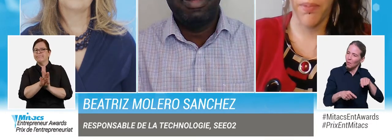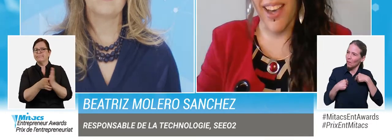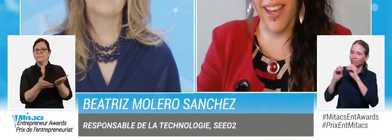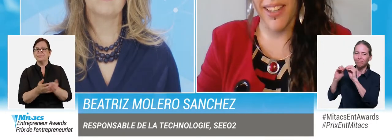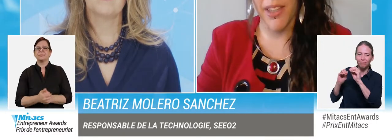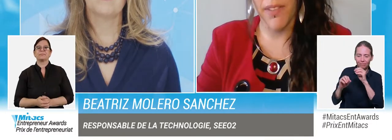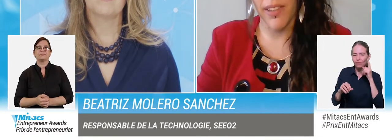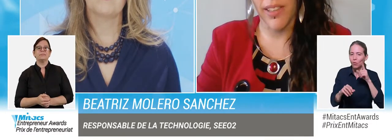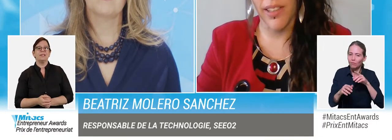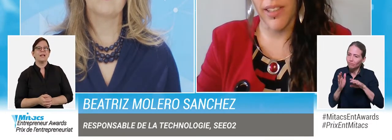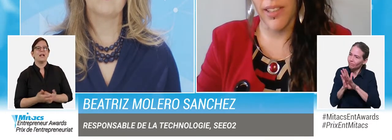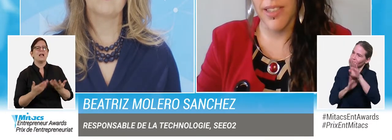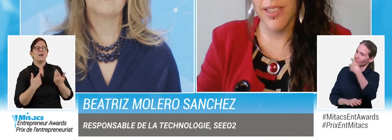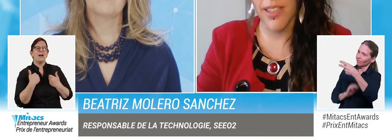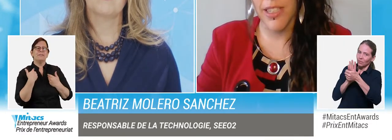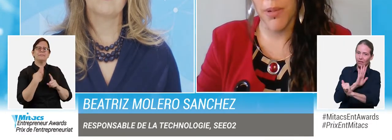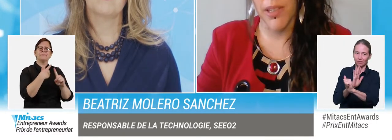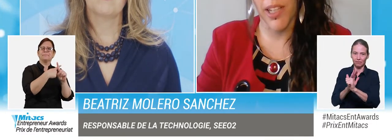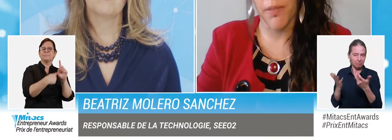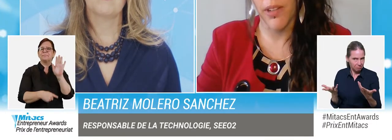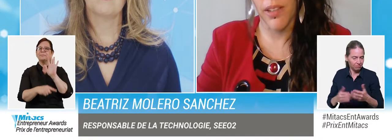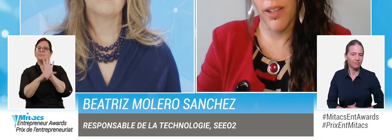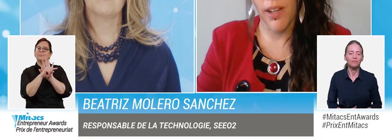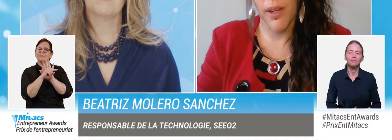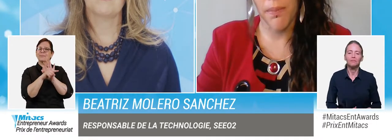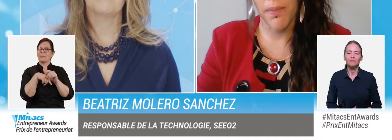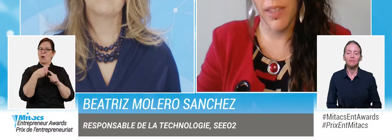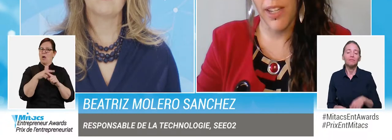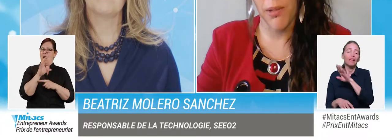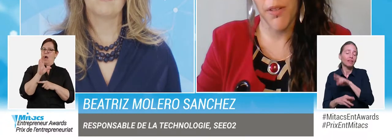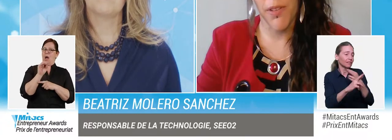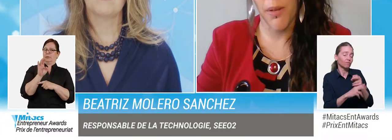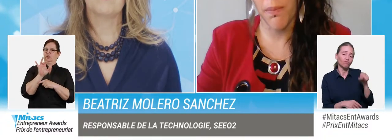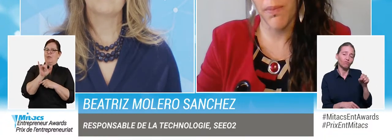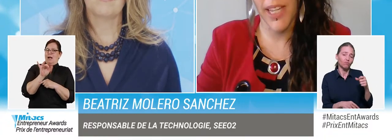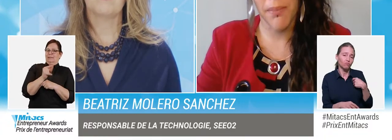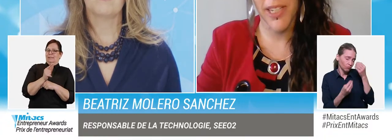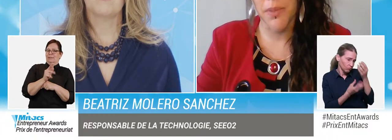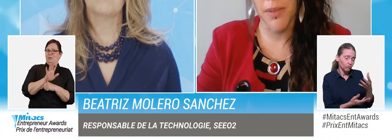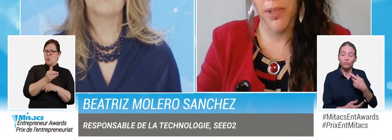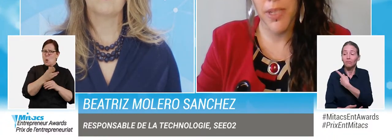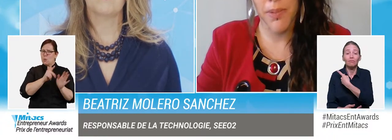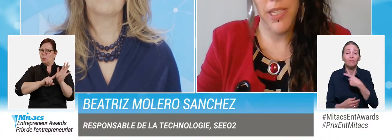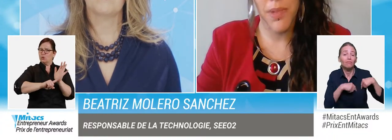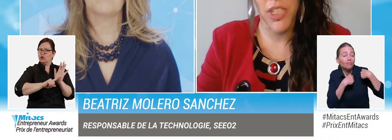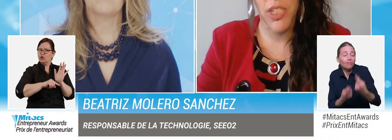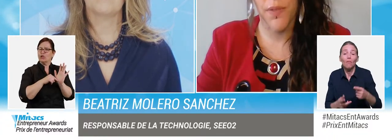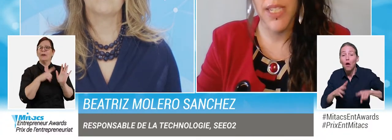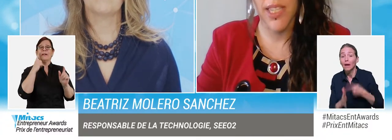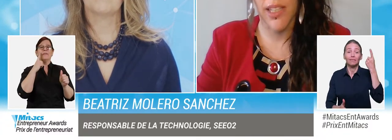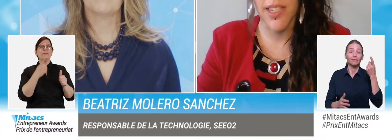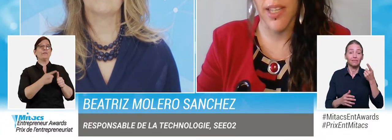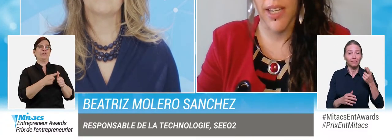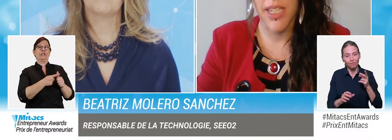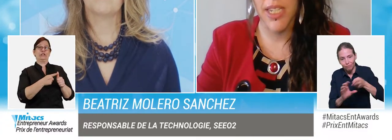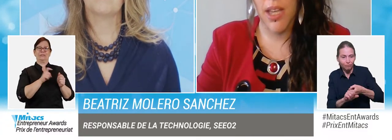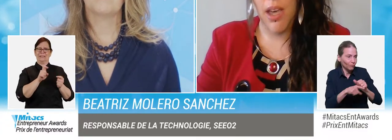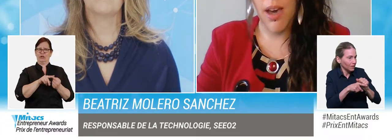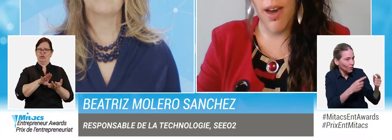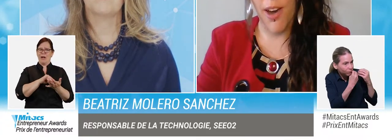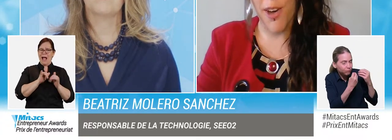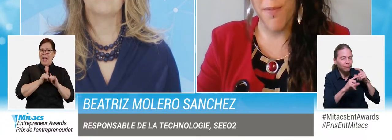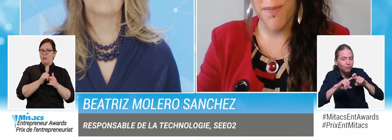before. And definitely it's been really helpful. Anywhere from time management, project management, just different skills